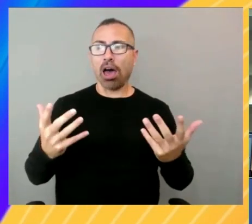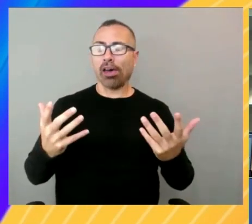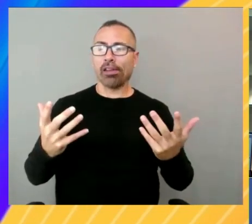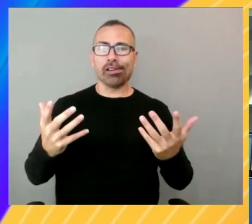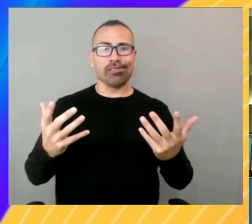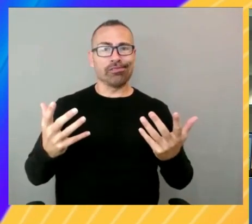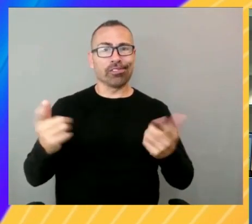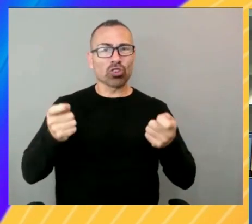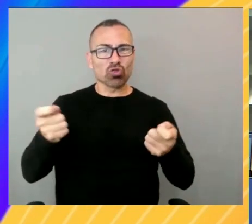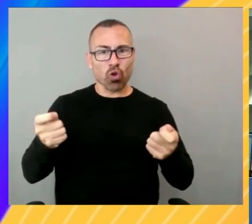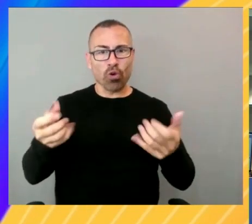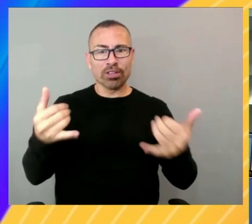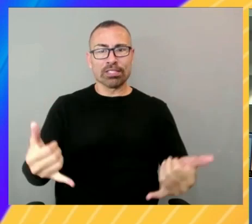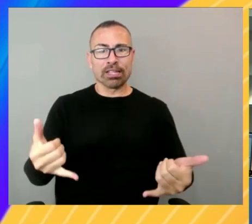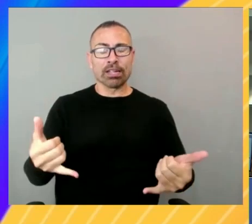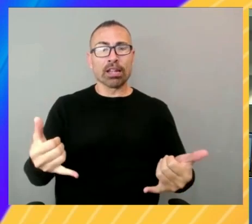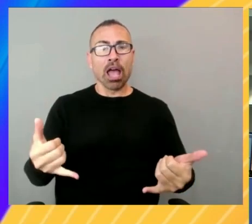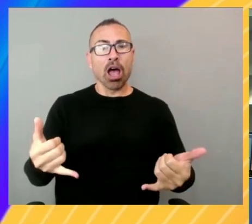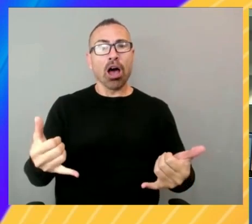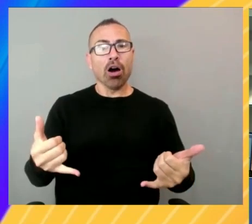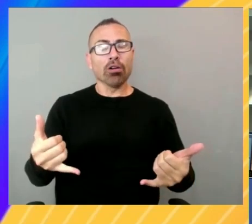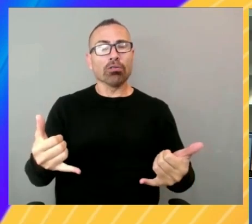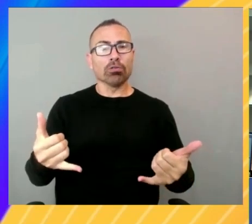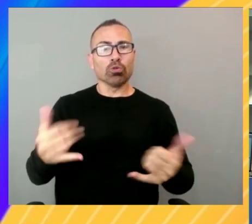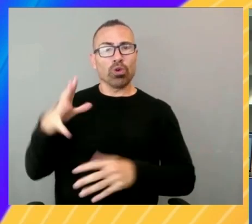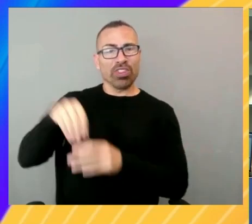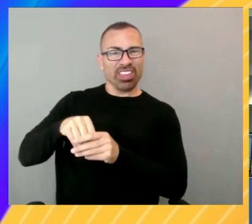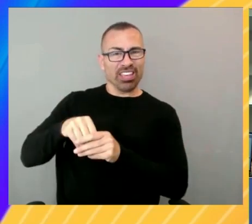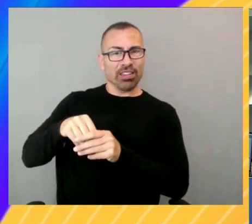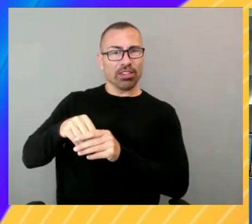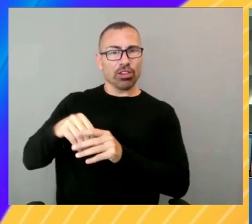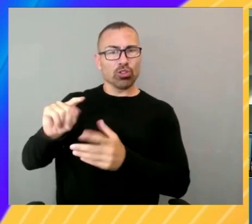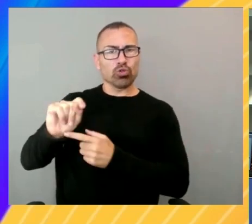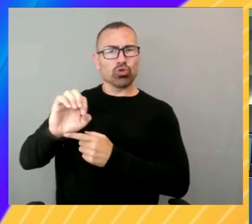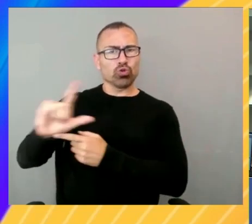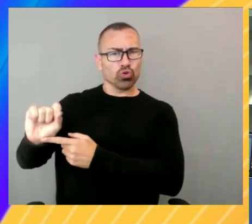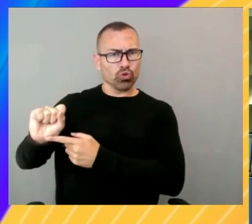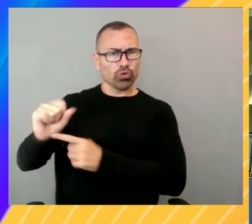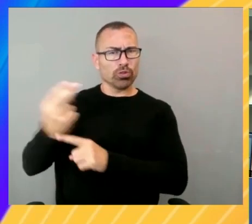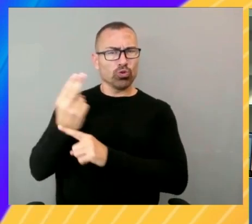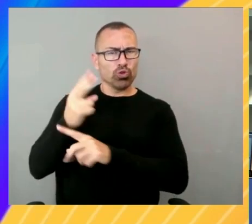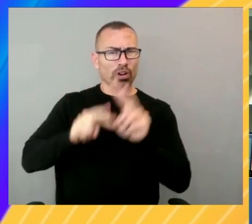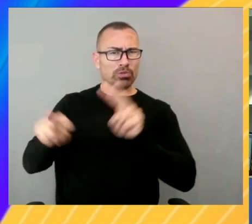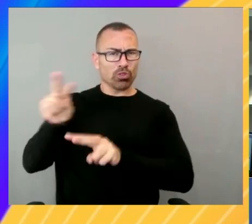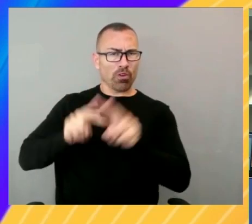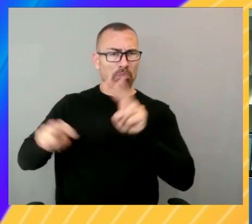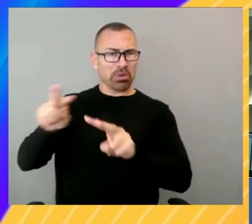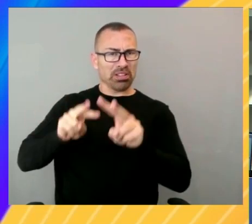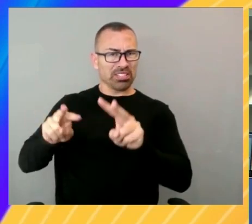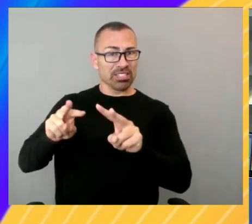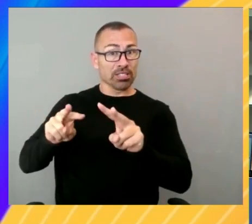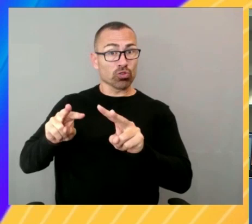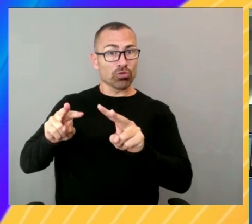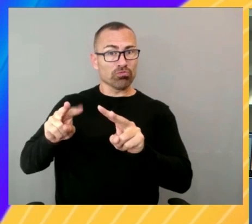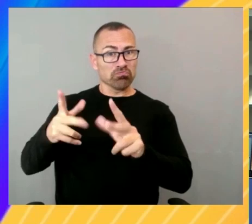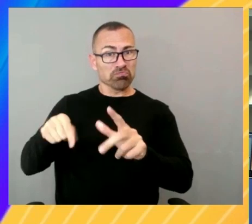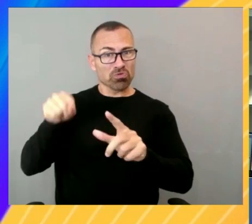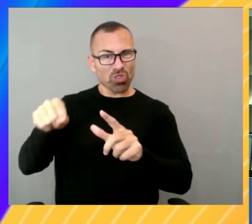these observability tools, where it's not where the team's responsible for getting all the